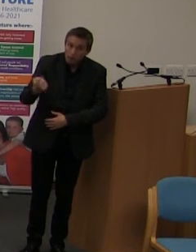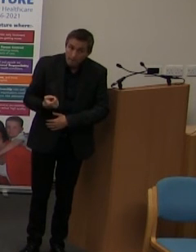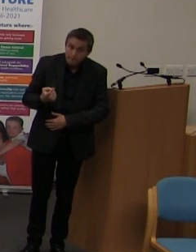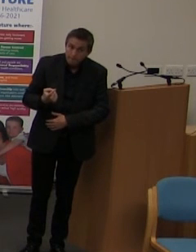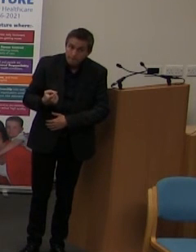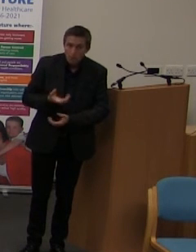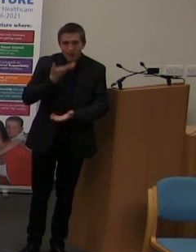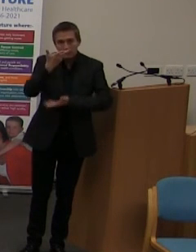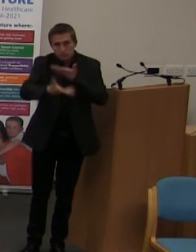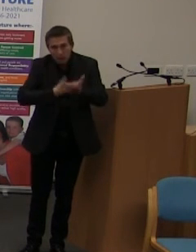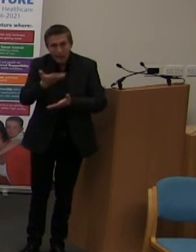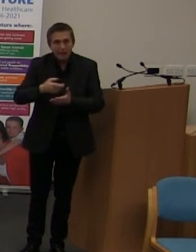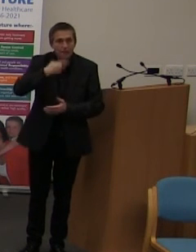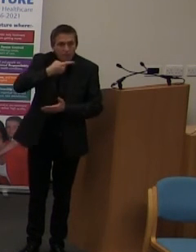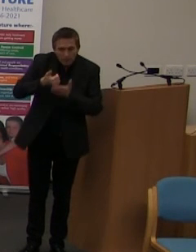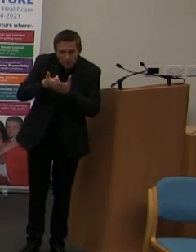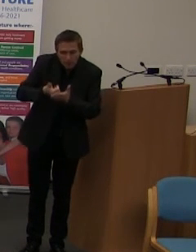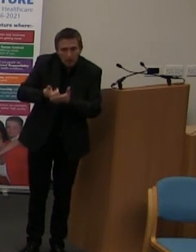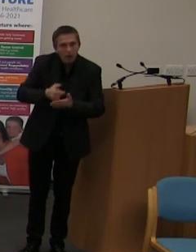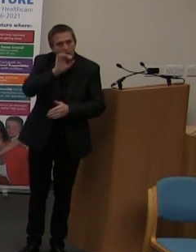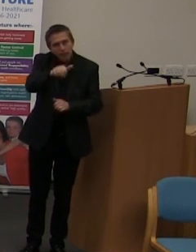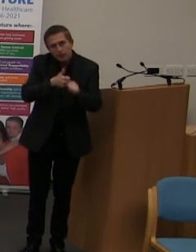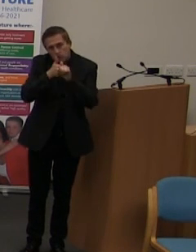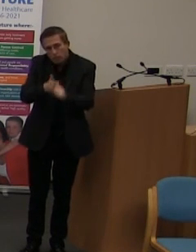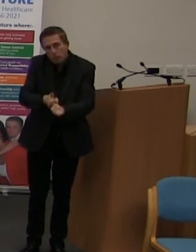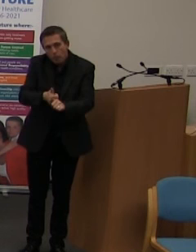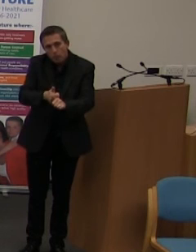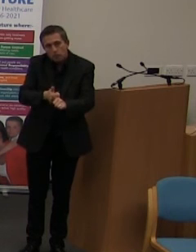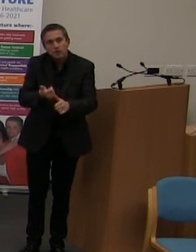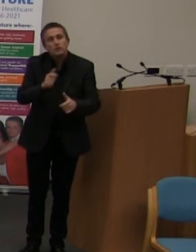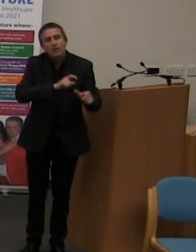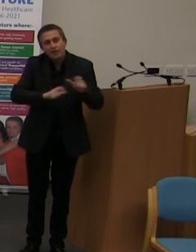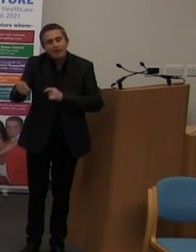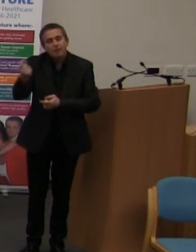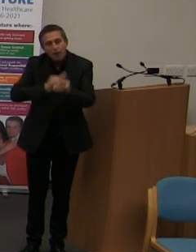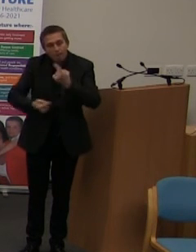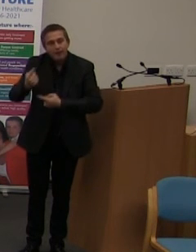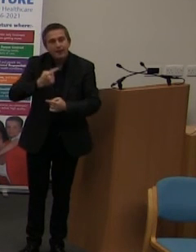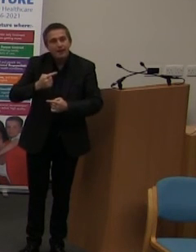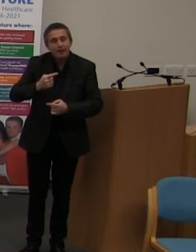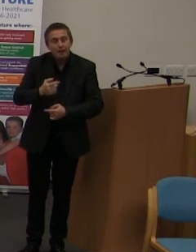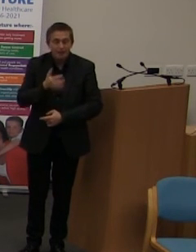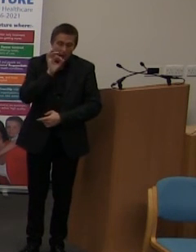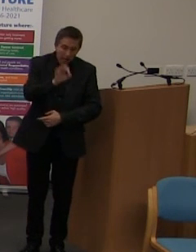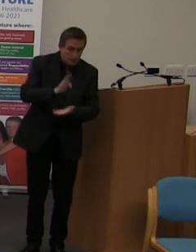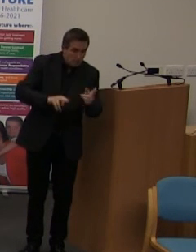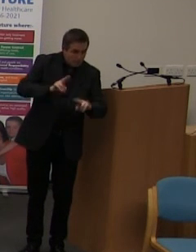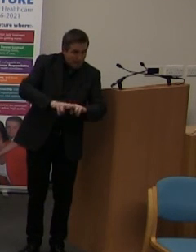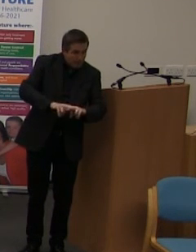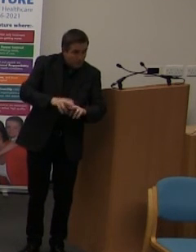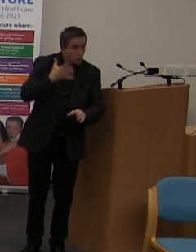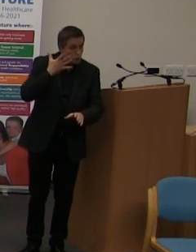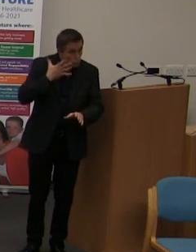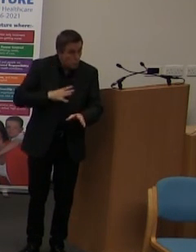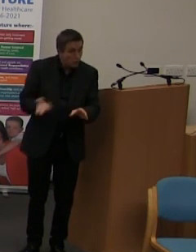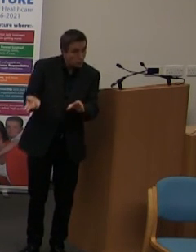through the therapy, and they get their support to help with that, and then they ask the parents to opt in. Do you